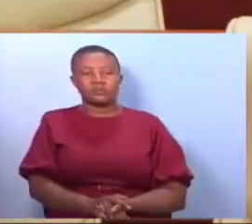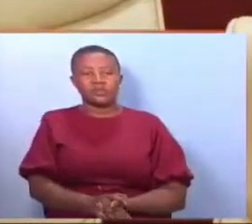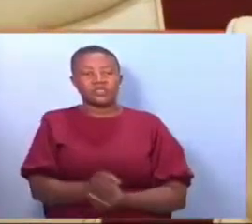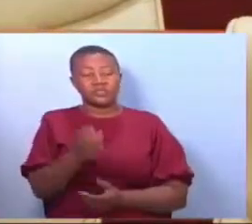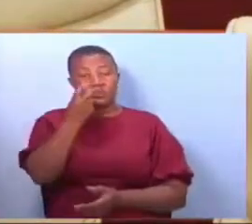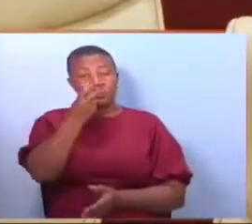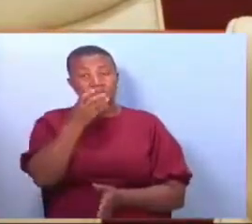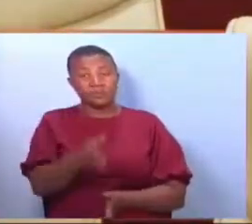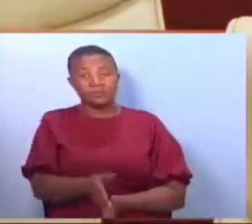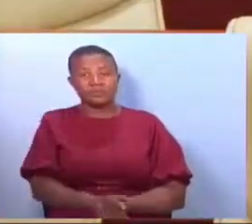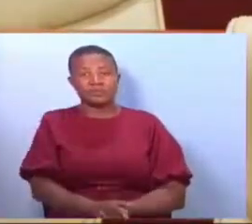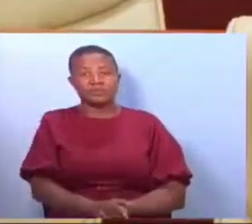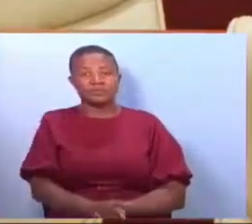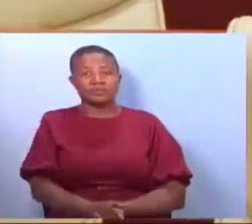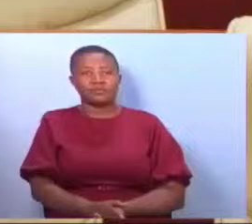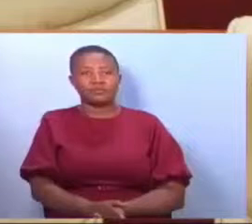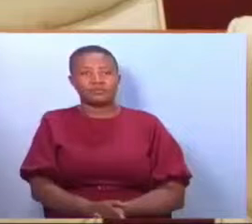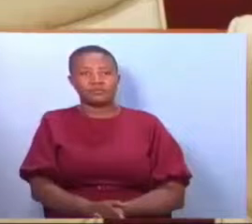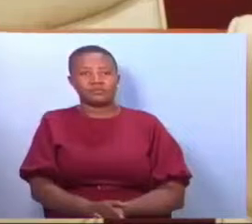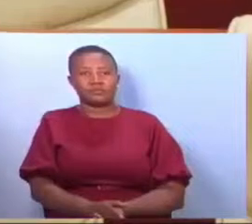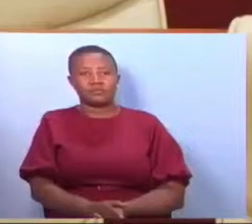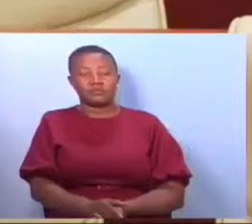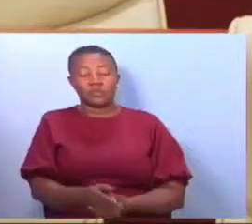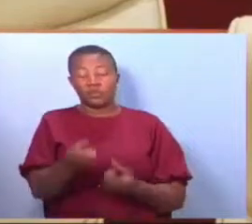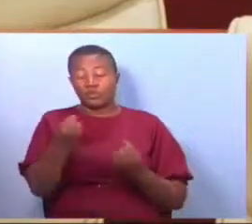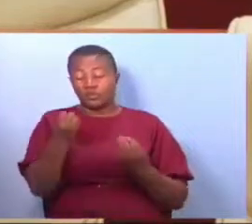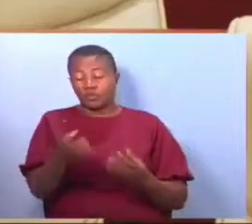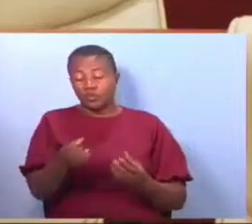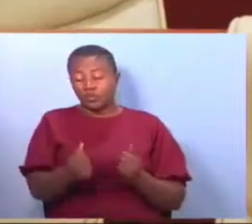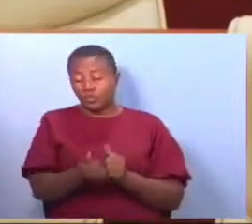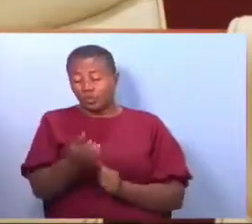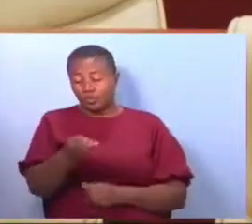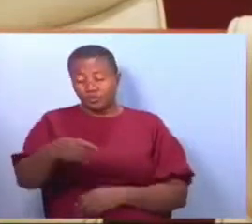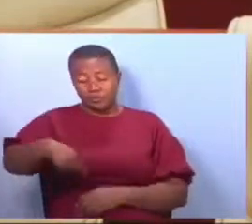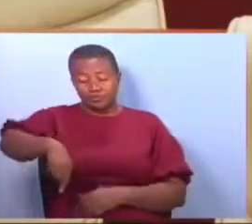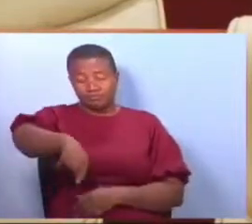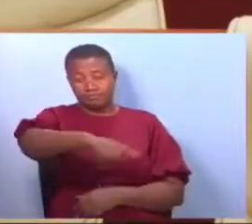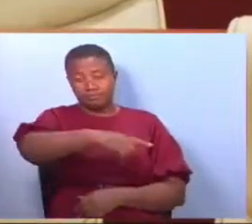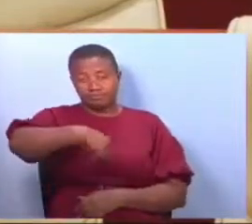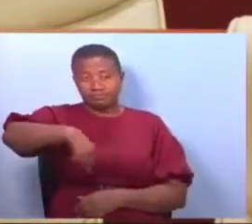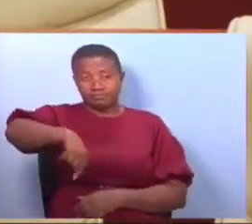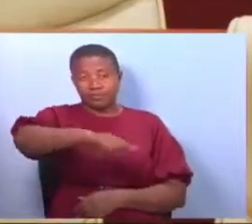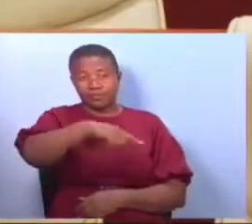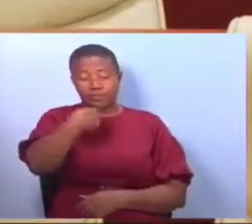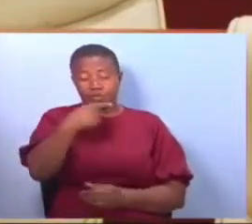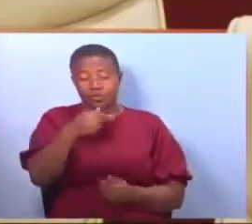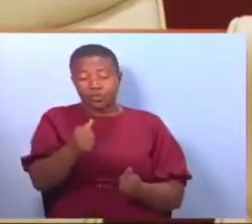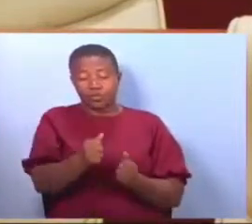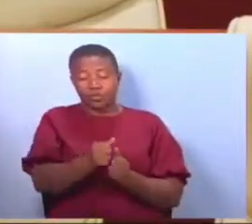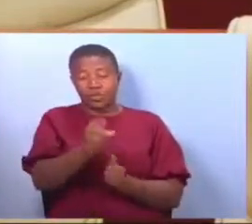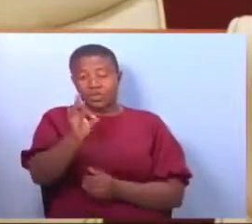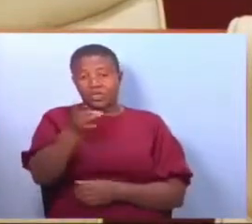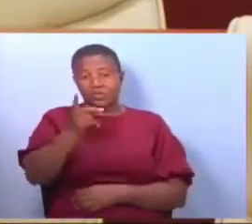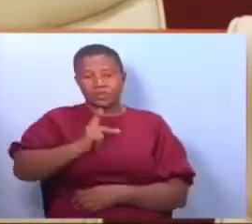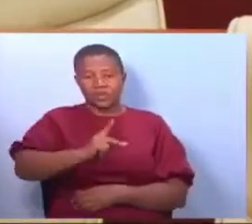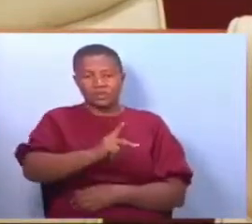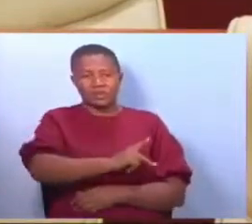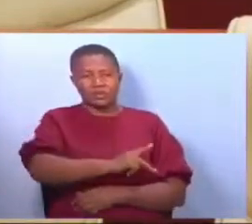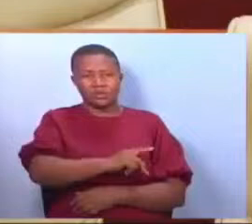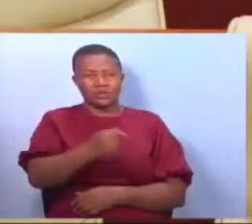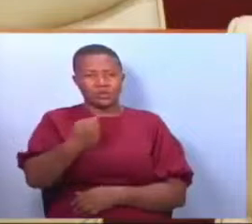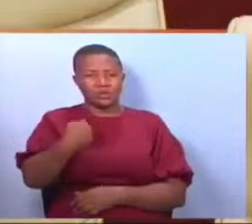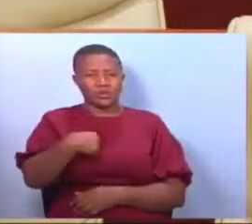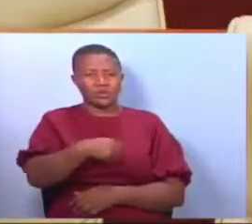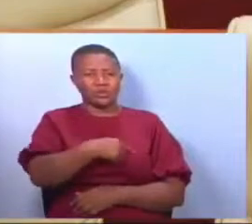Speaker, a lot of us here who were in the 8th Parliament did not understand the